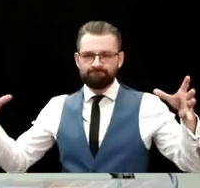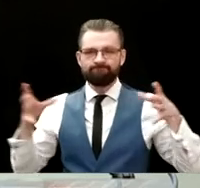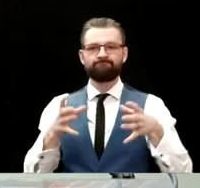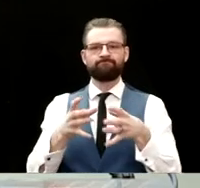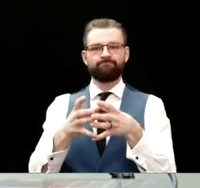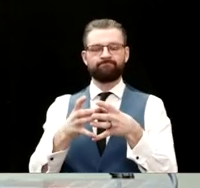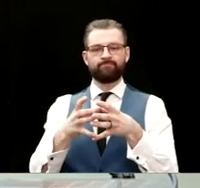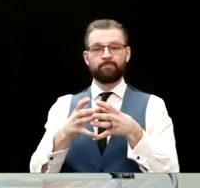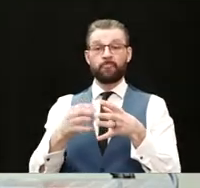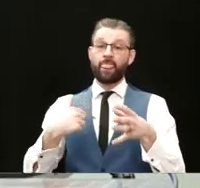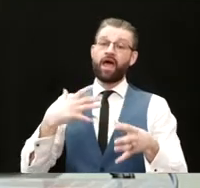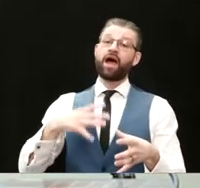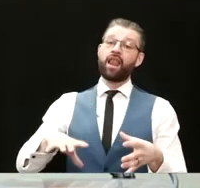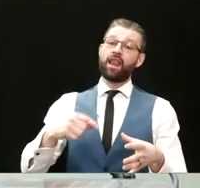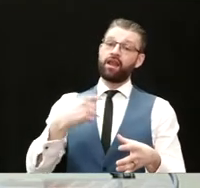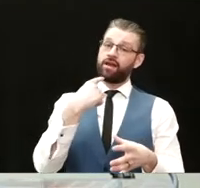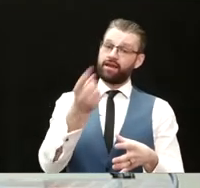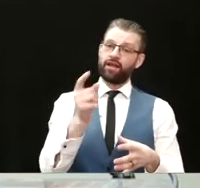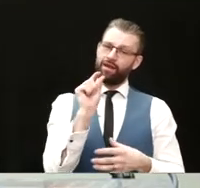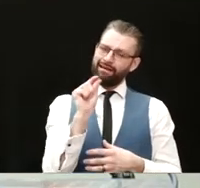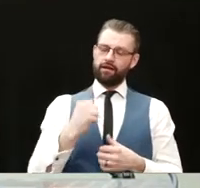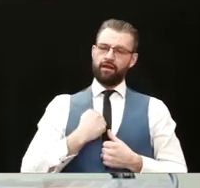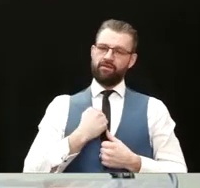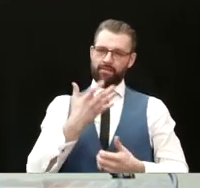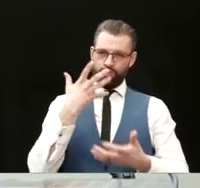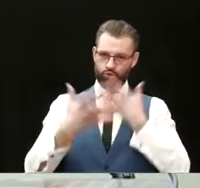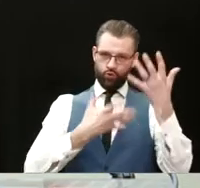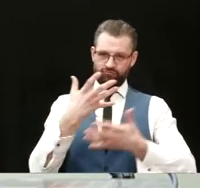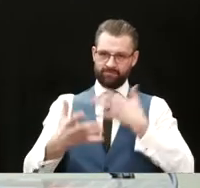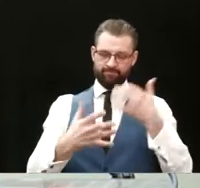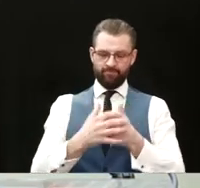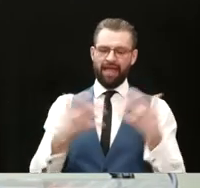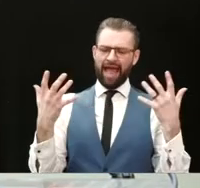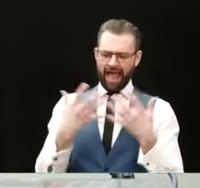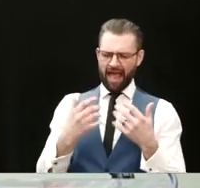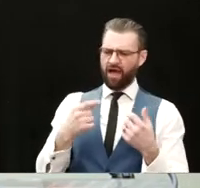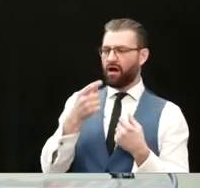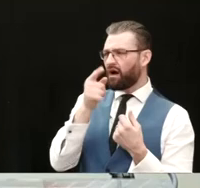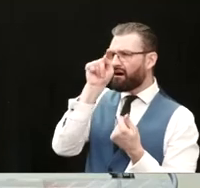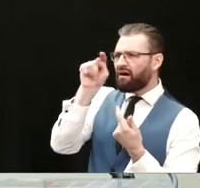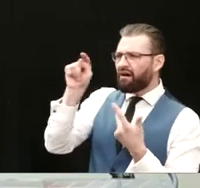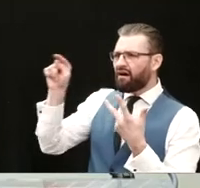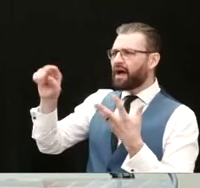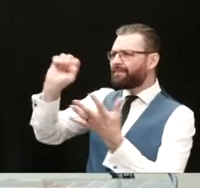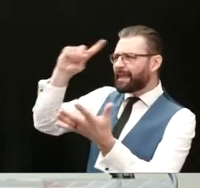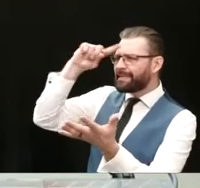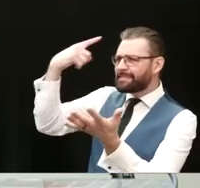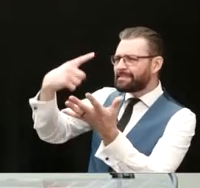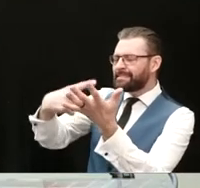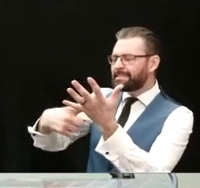I would like to tell you a little of my story and the way that the decision of a few people had